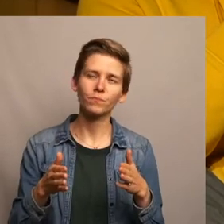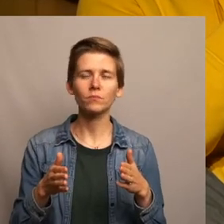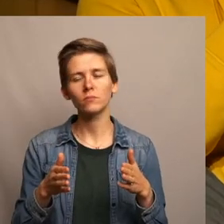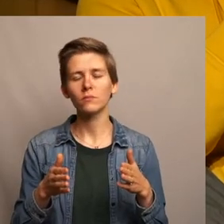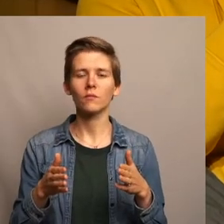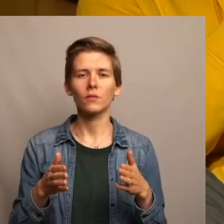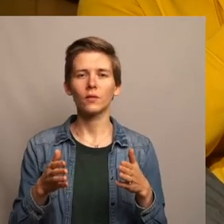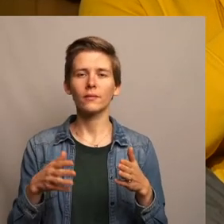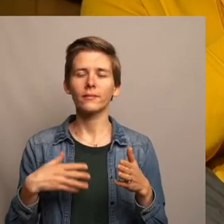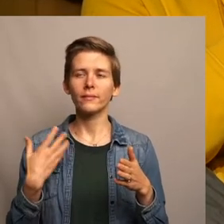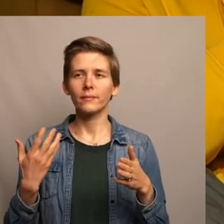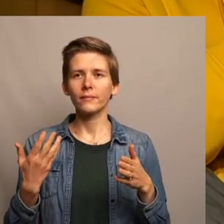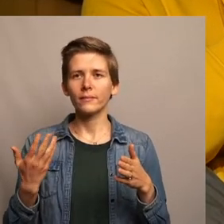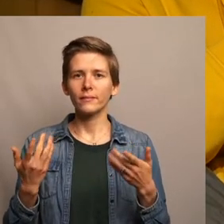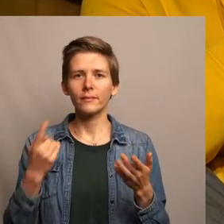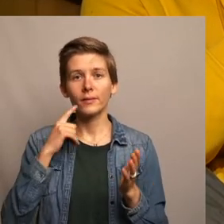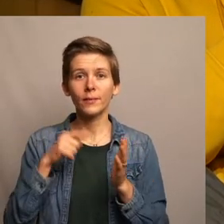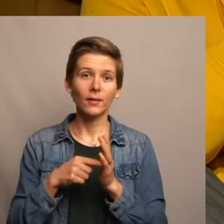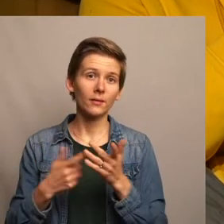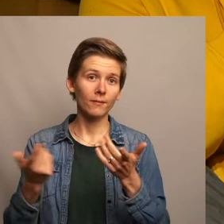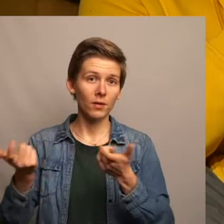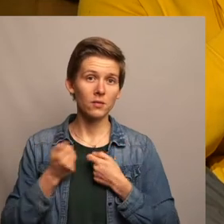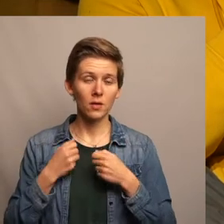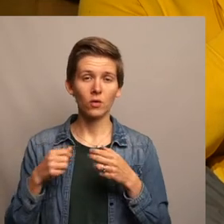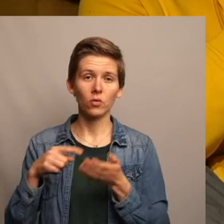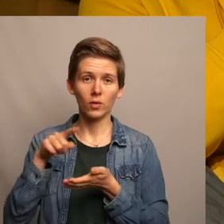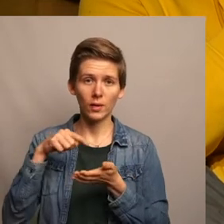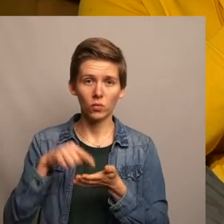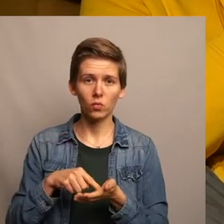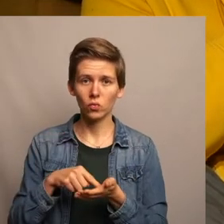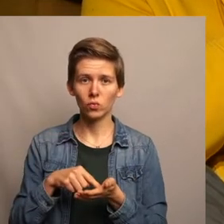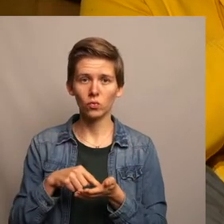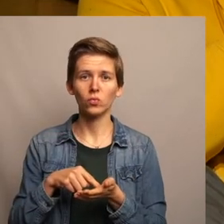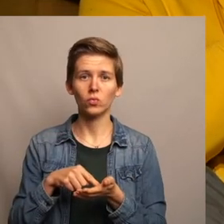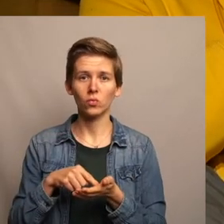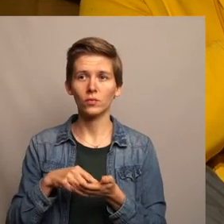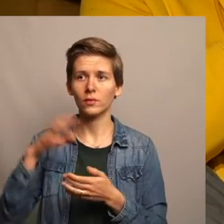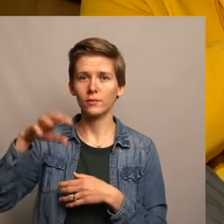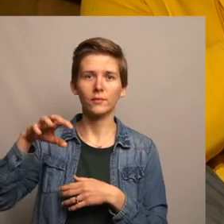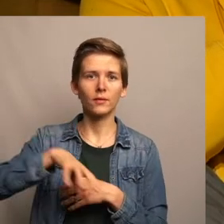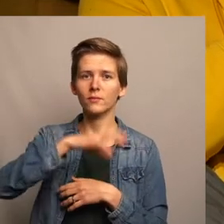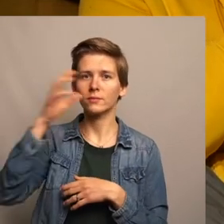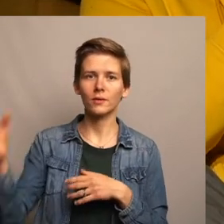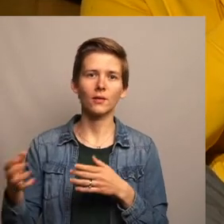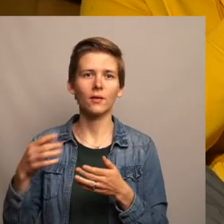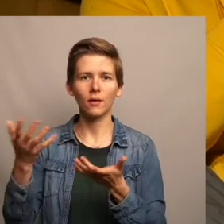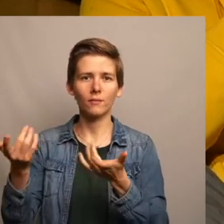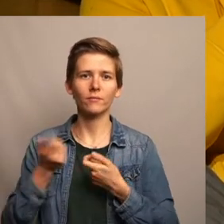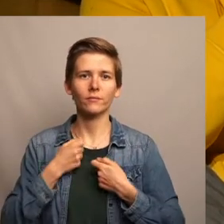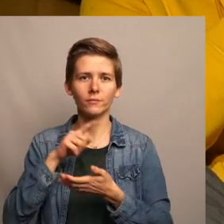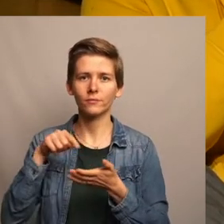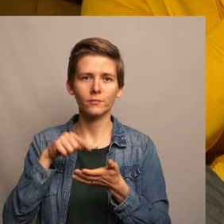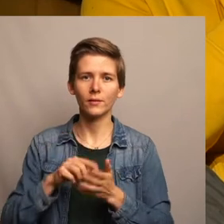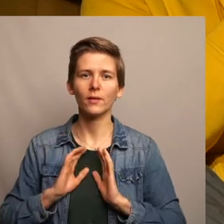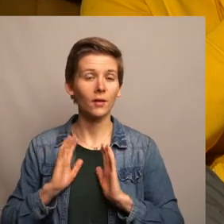say, reception center when people they leave. We don't have any like rainbow reception center here in Finland, and it's not something that